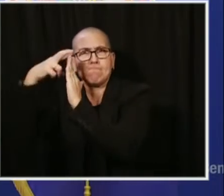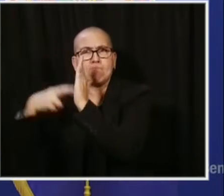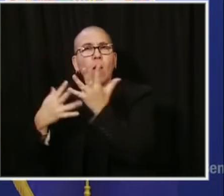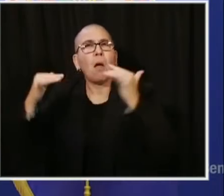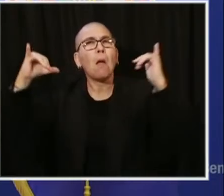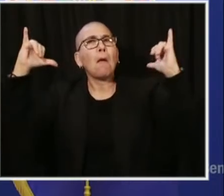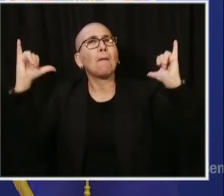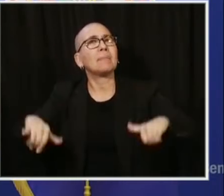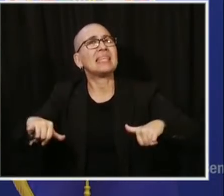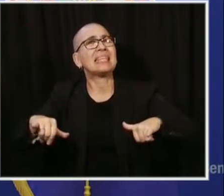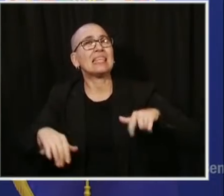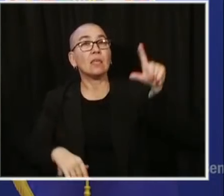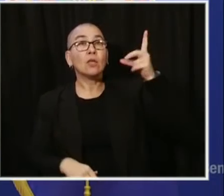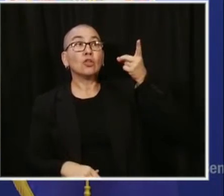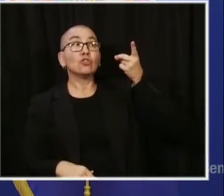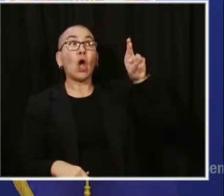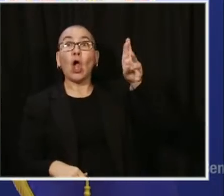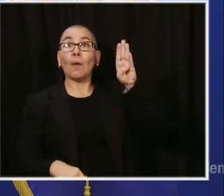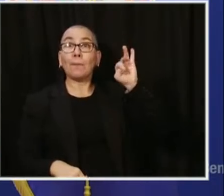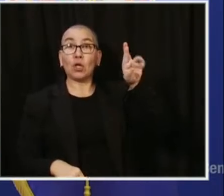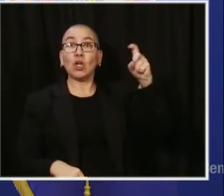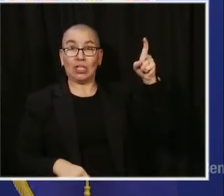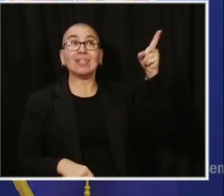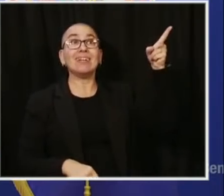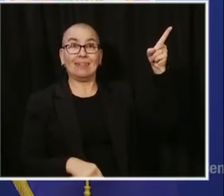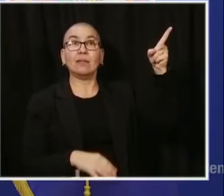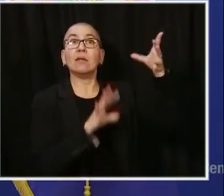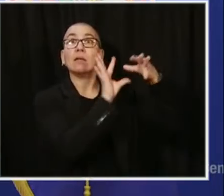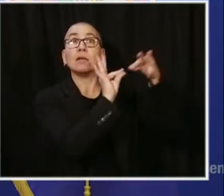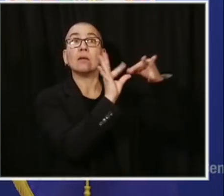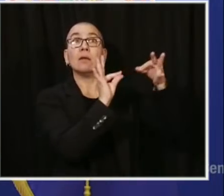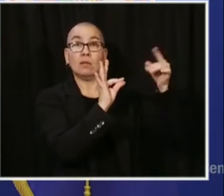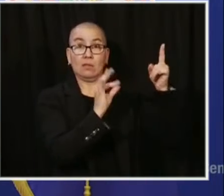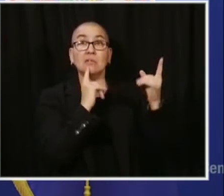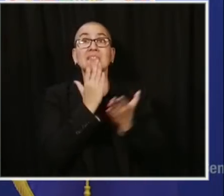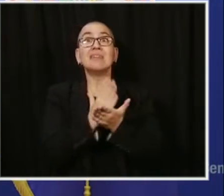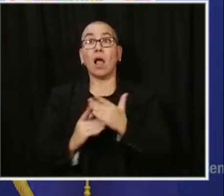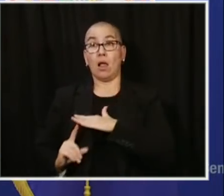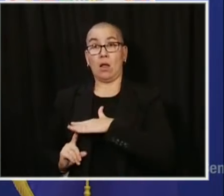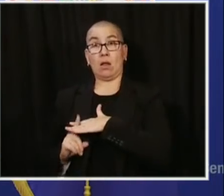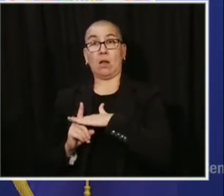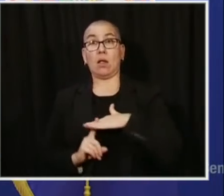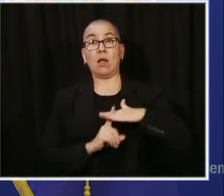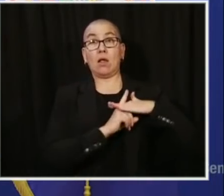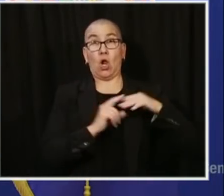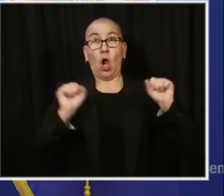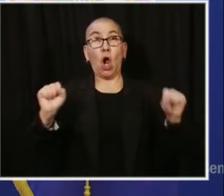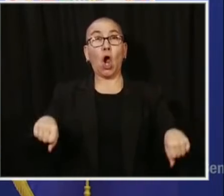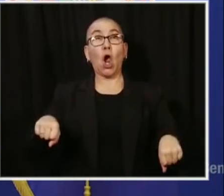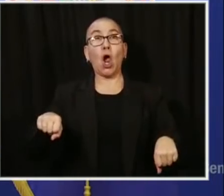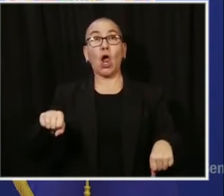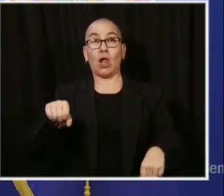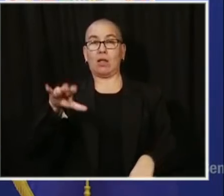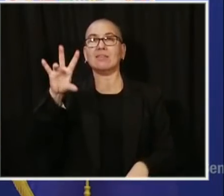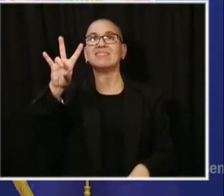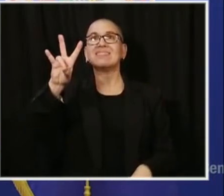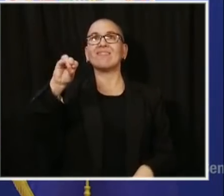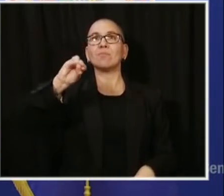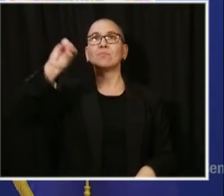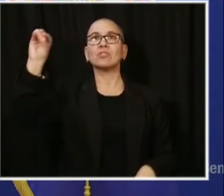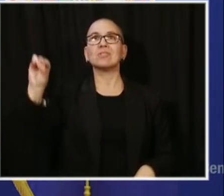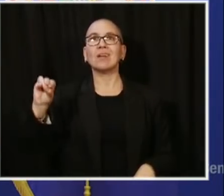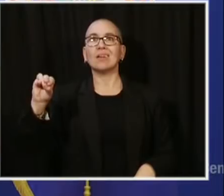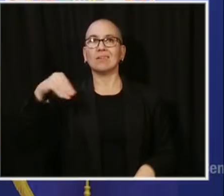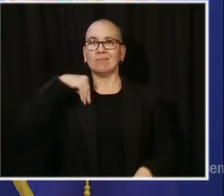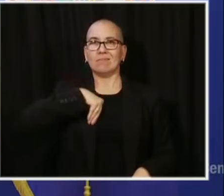that she felt at some of our universities, the asymptomatic cases may be upwards of 70%. And I think many of us almost fell out of our chair when we heard this,